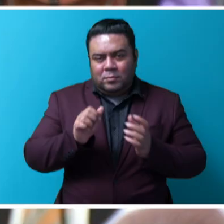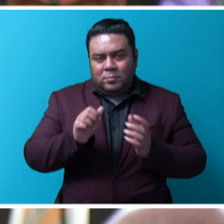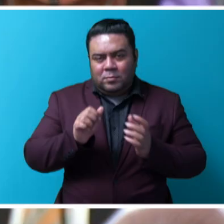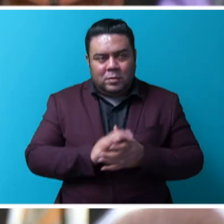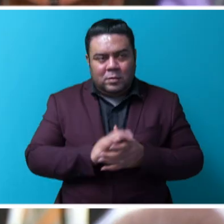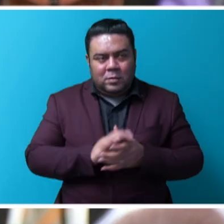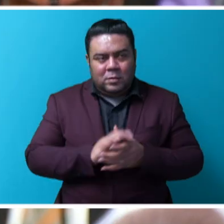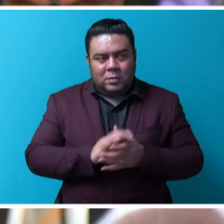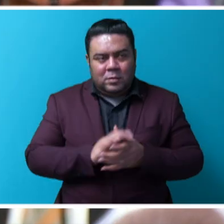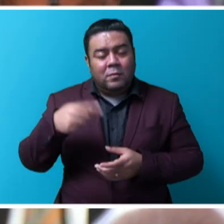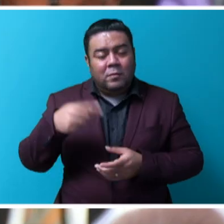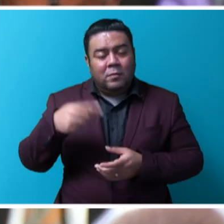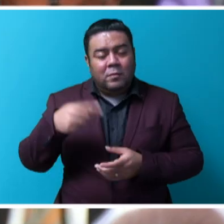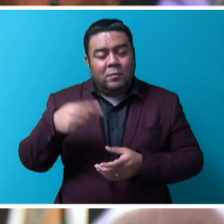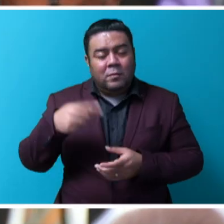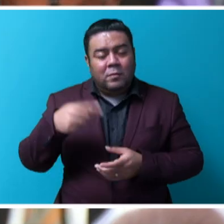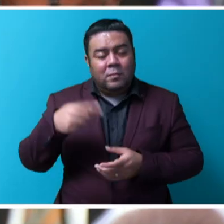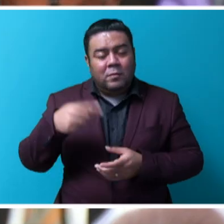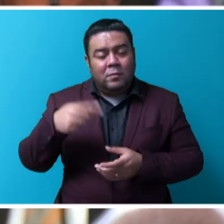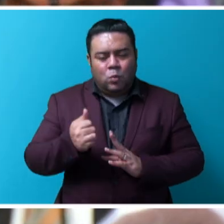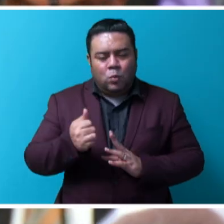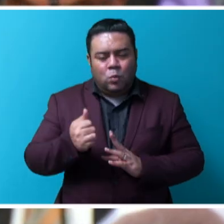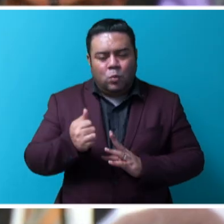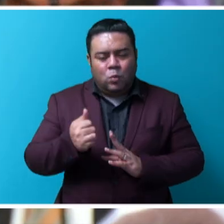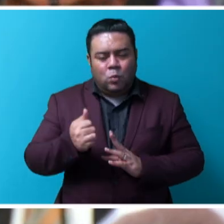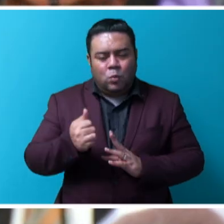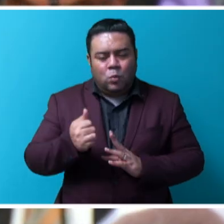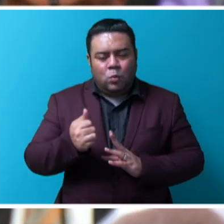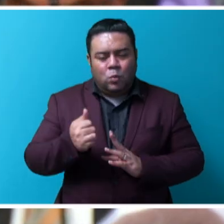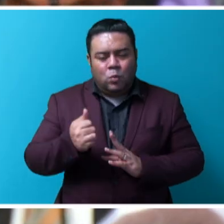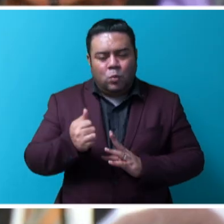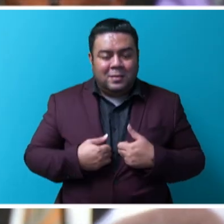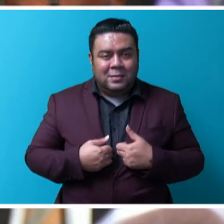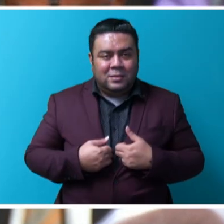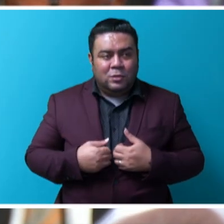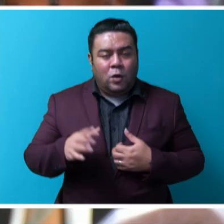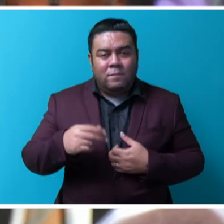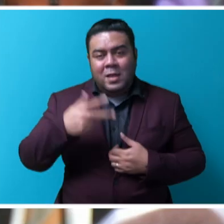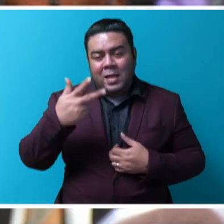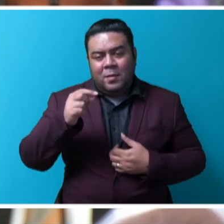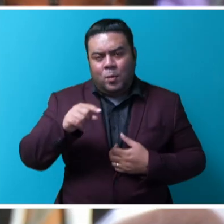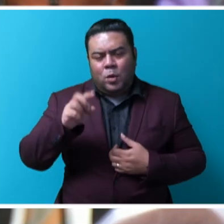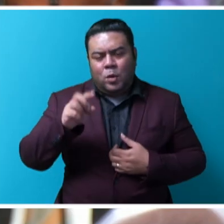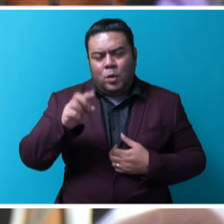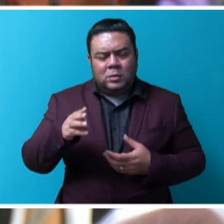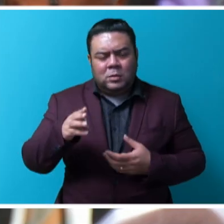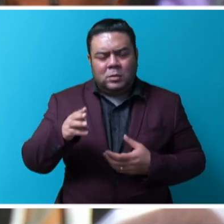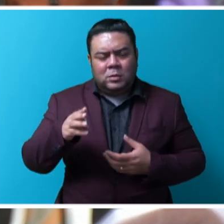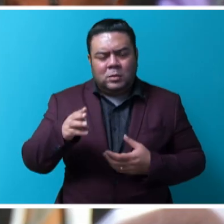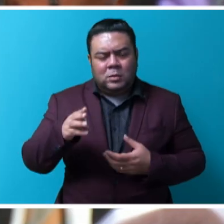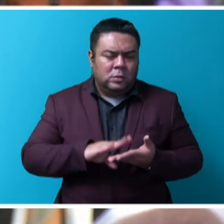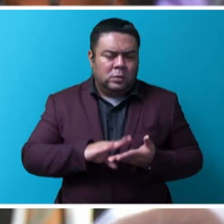will be exempted from income tax as announced in this budget. Mr. Speaker, sir, the leader